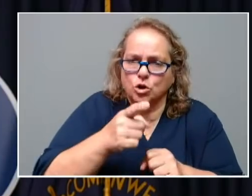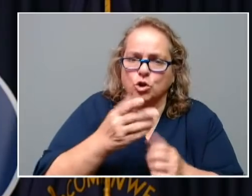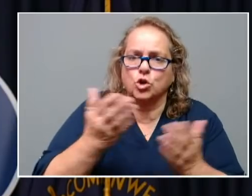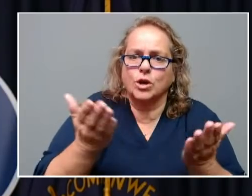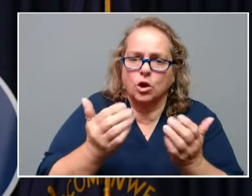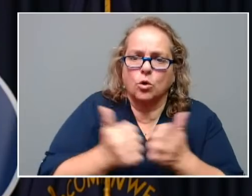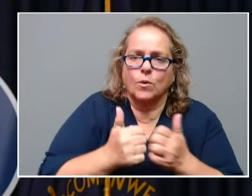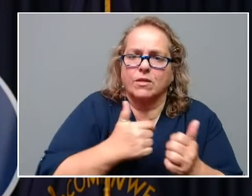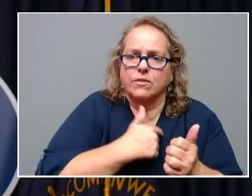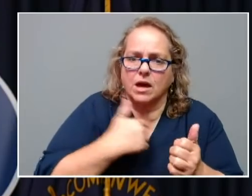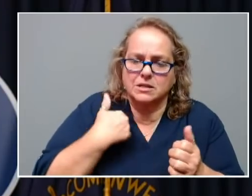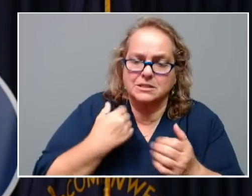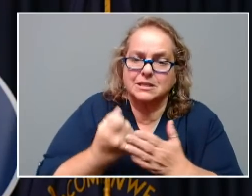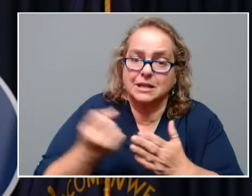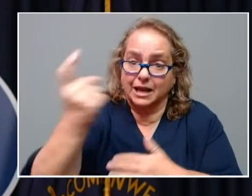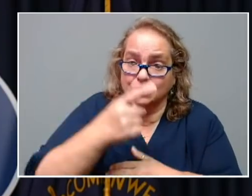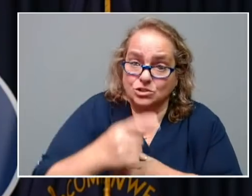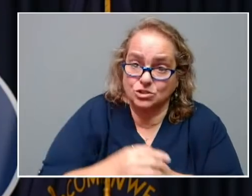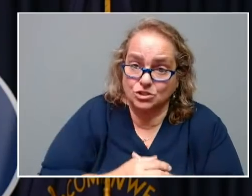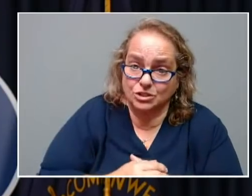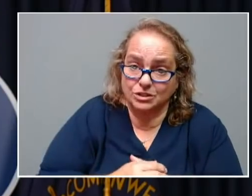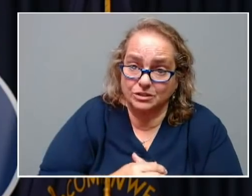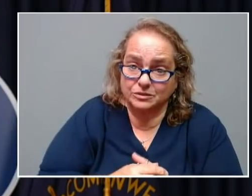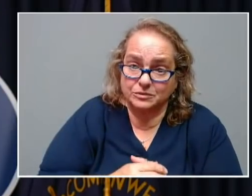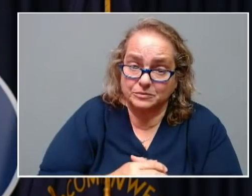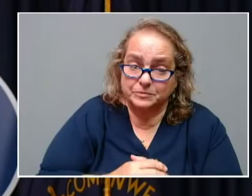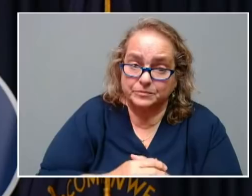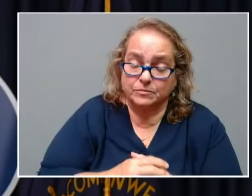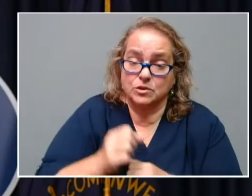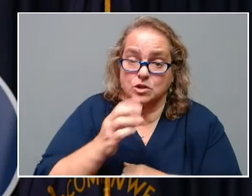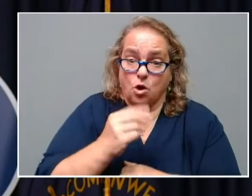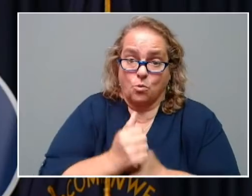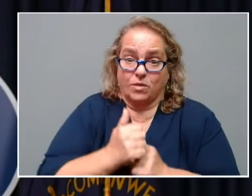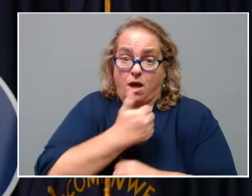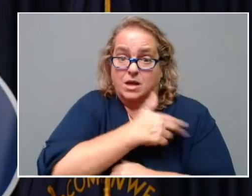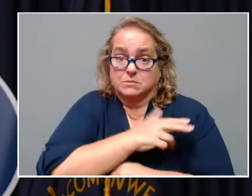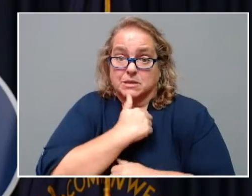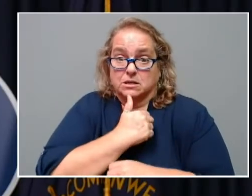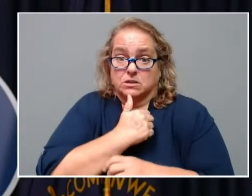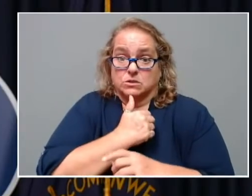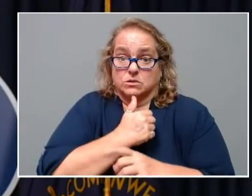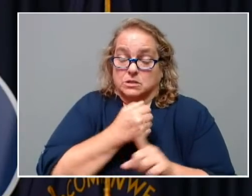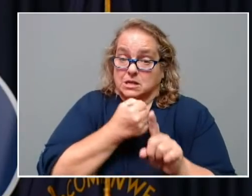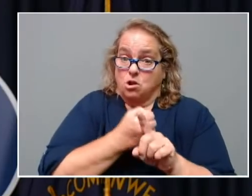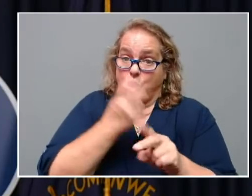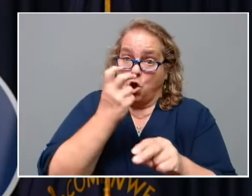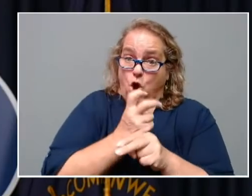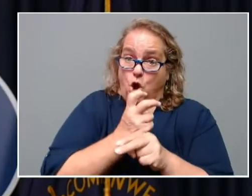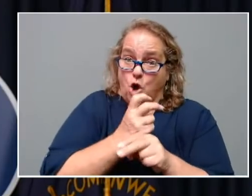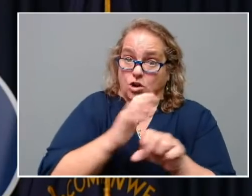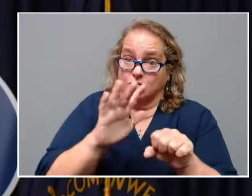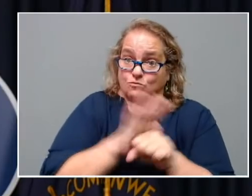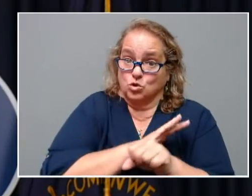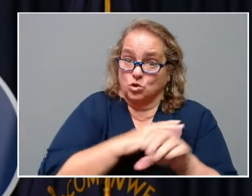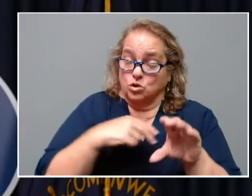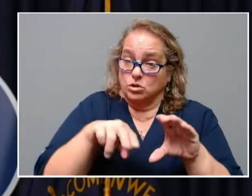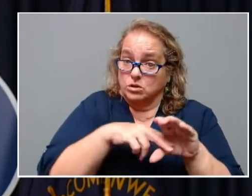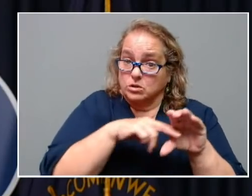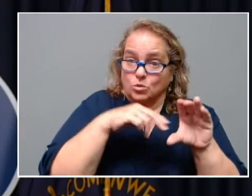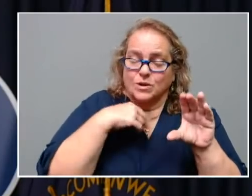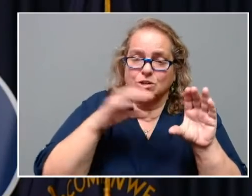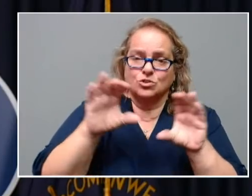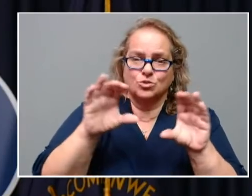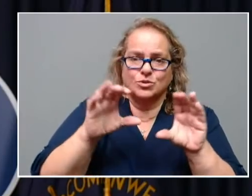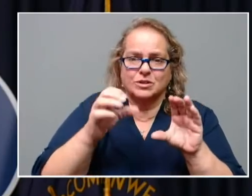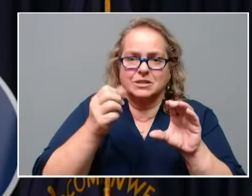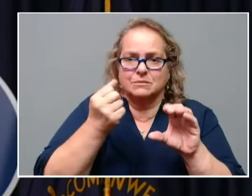year. So with hospitals hit this hard, we've been talking about the different things that we are doing to try to help.